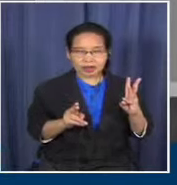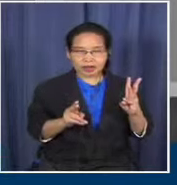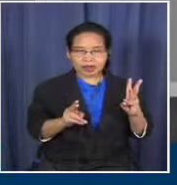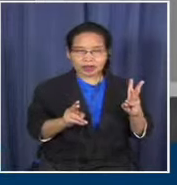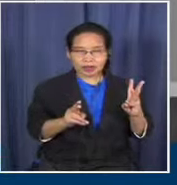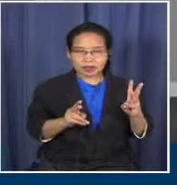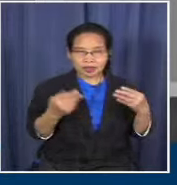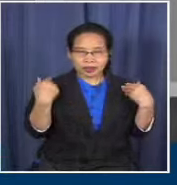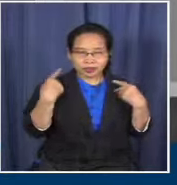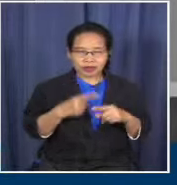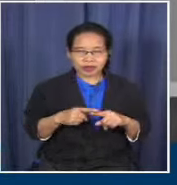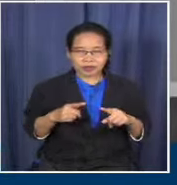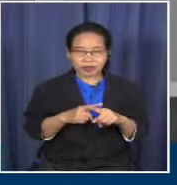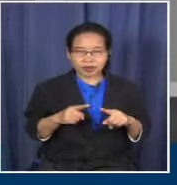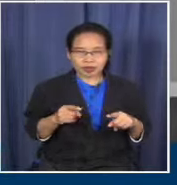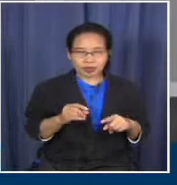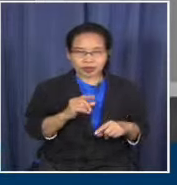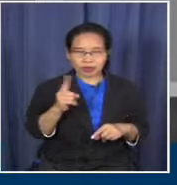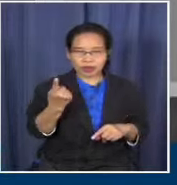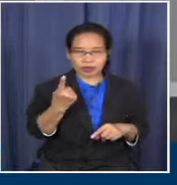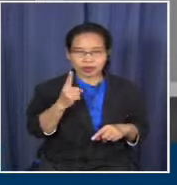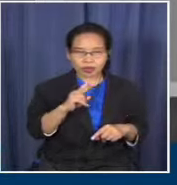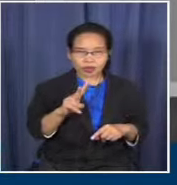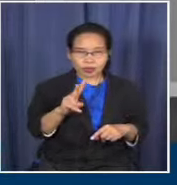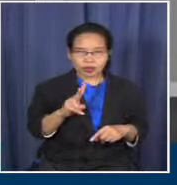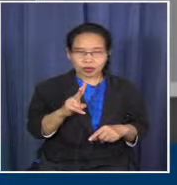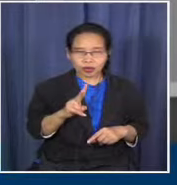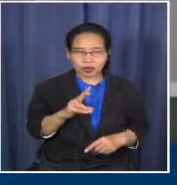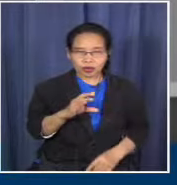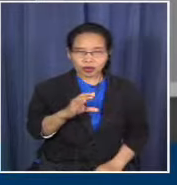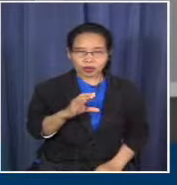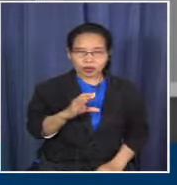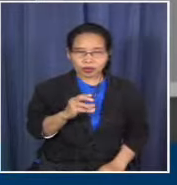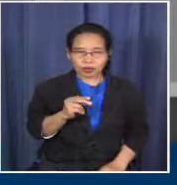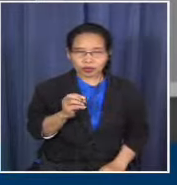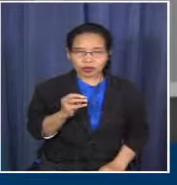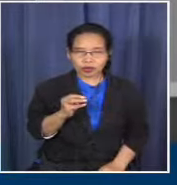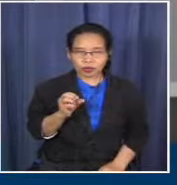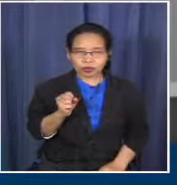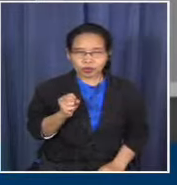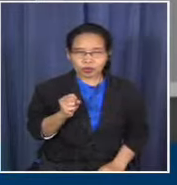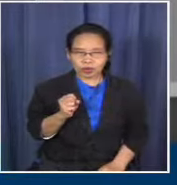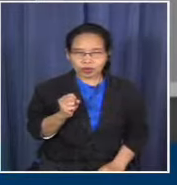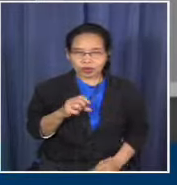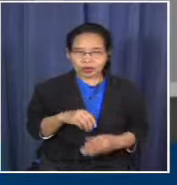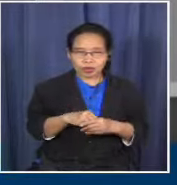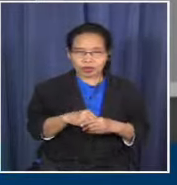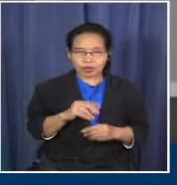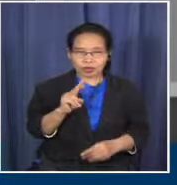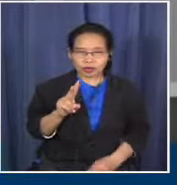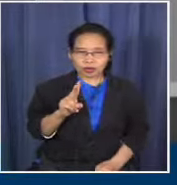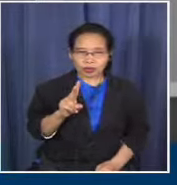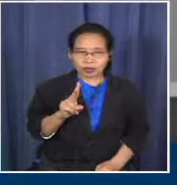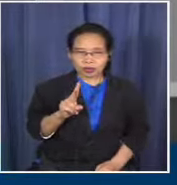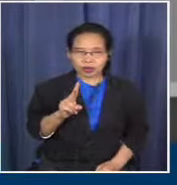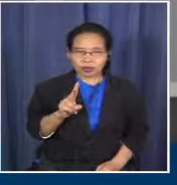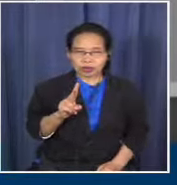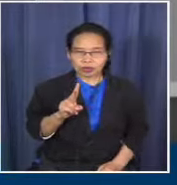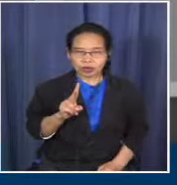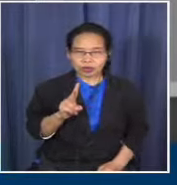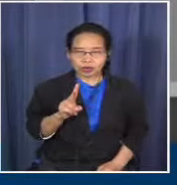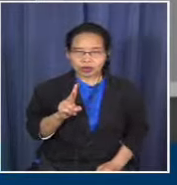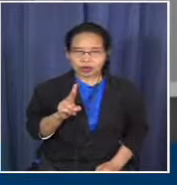Not only chimpanzees, but also other animals. There is a difference of only two chromosomes.